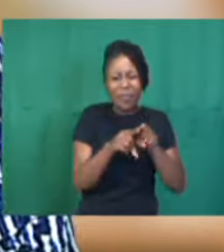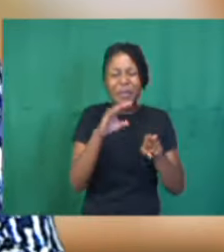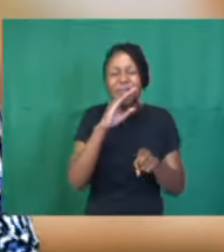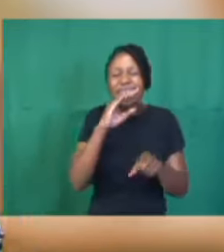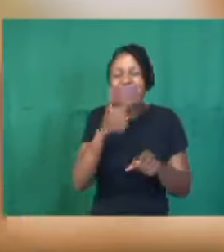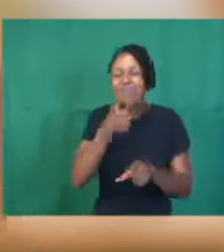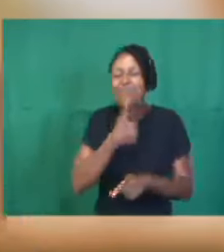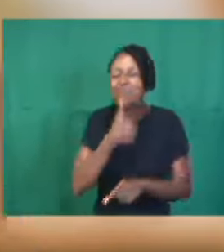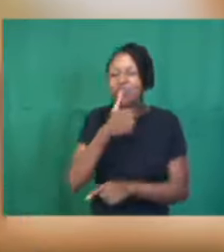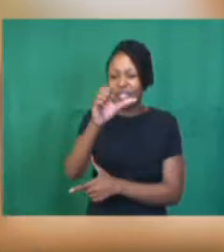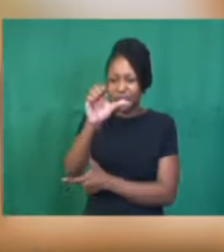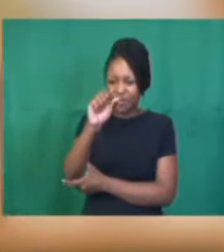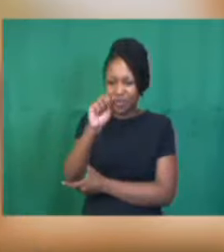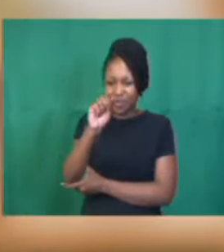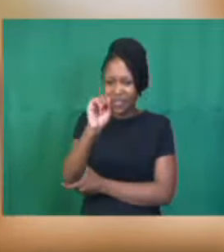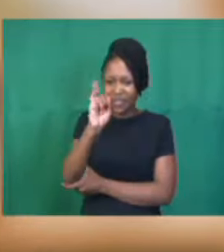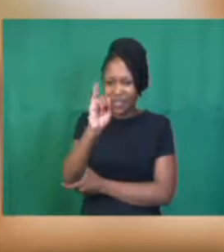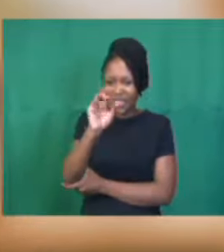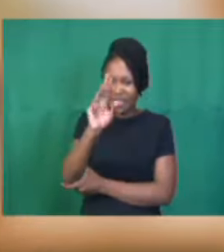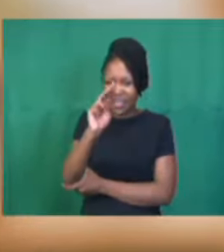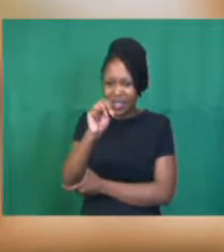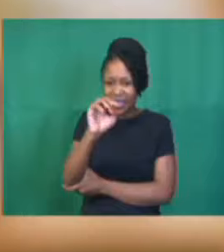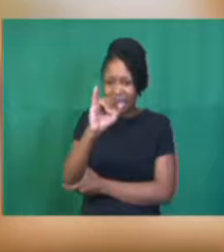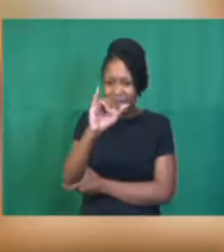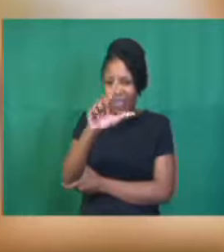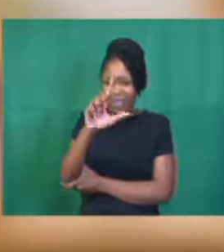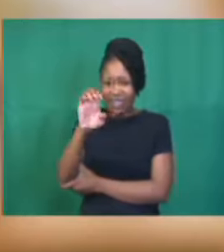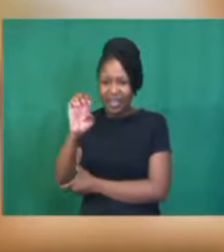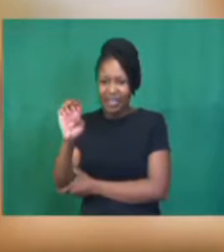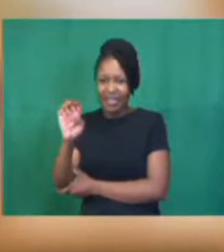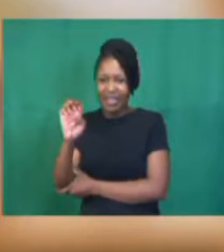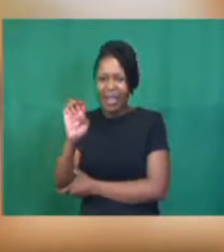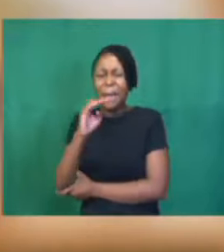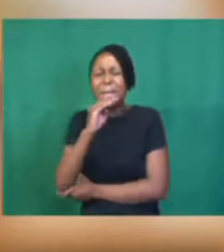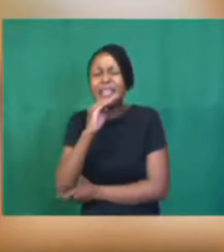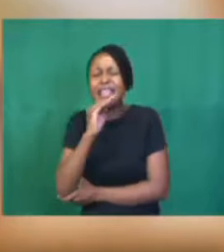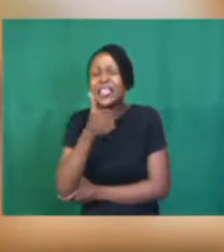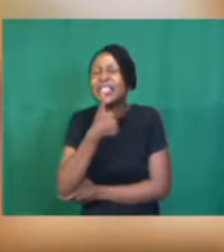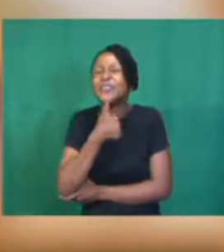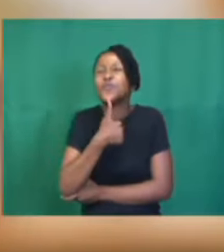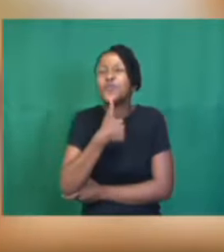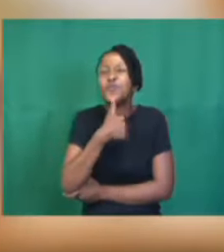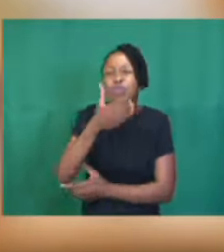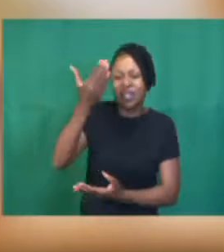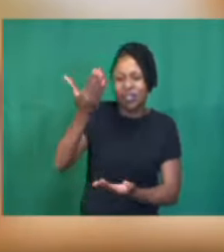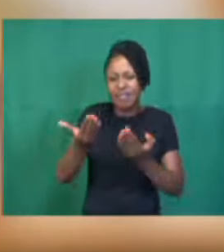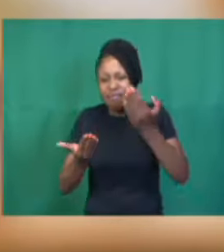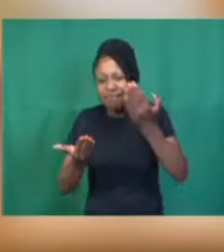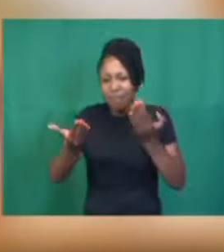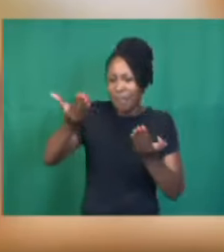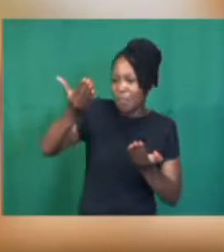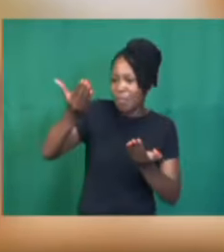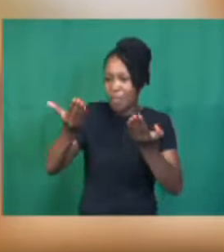two things with the use of as and of course of like. So now we are being given an image of